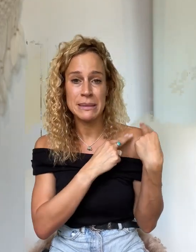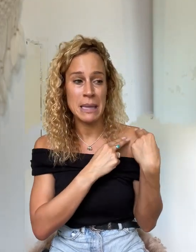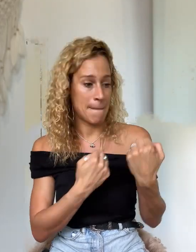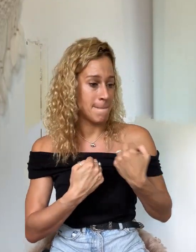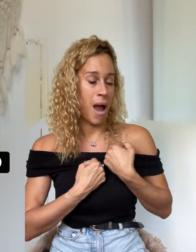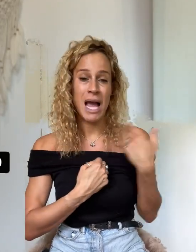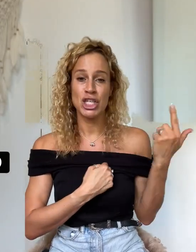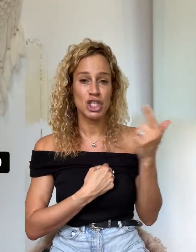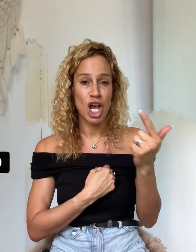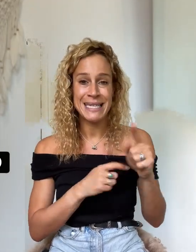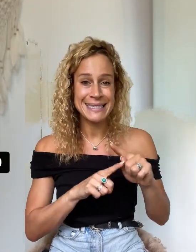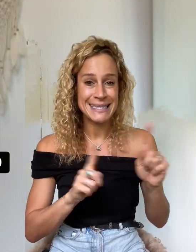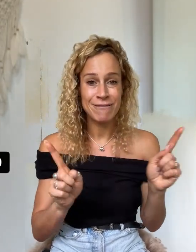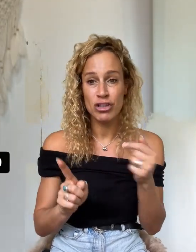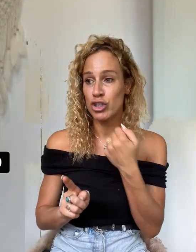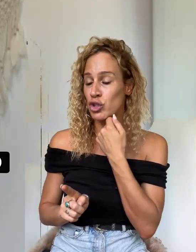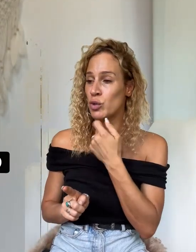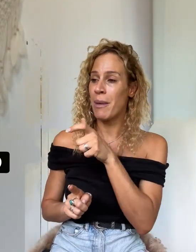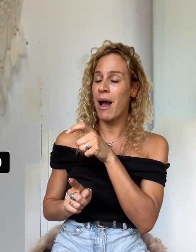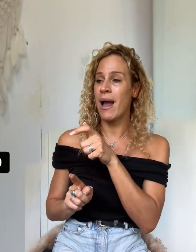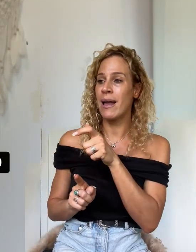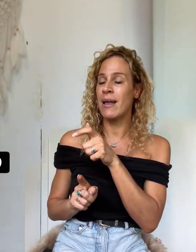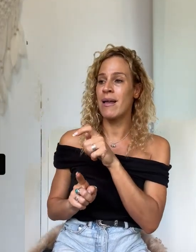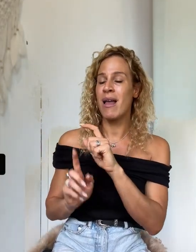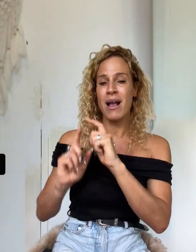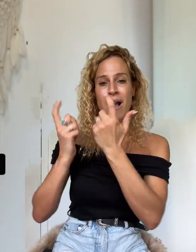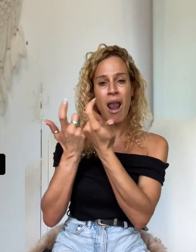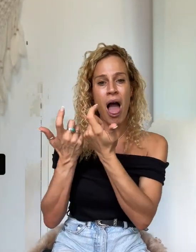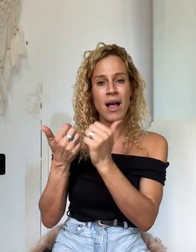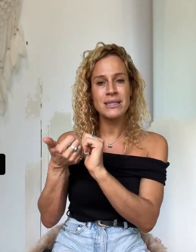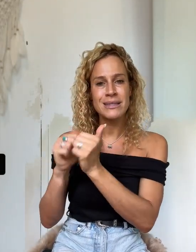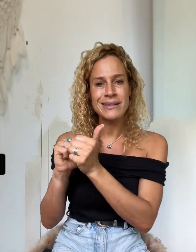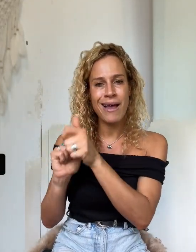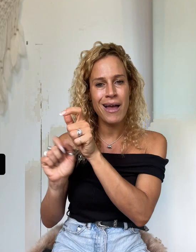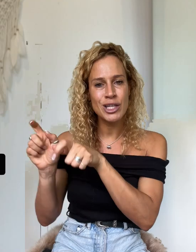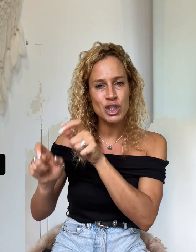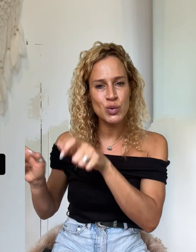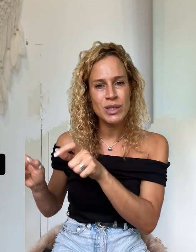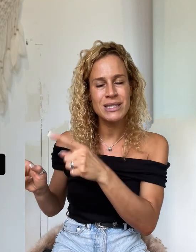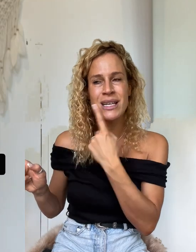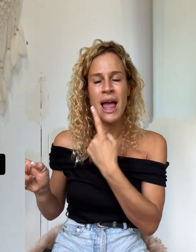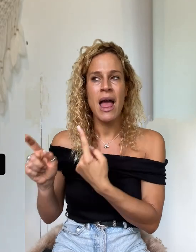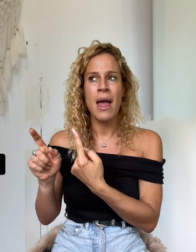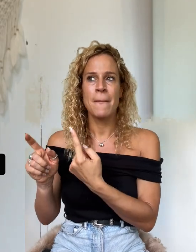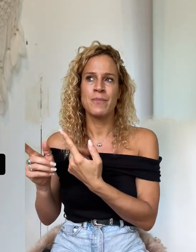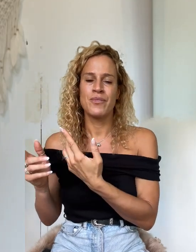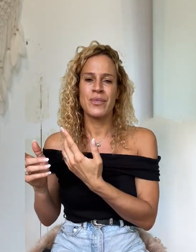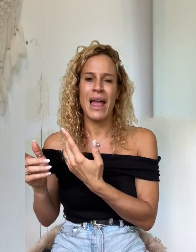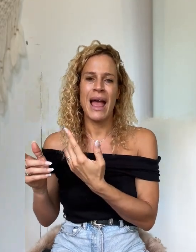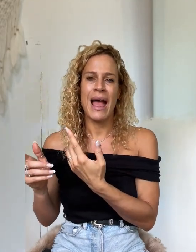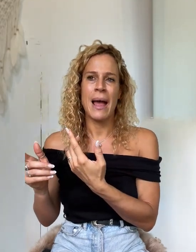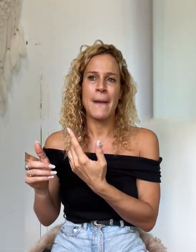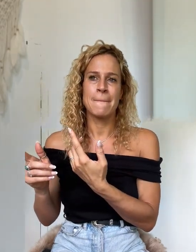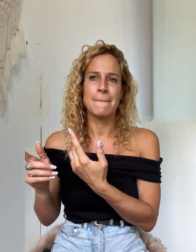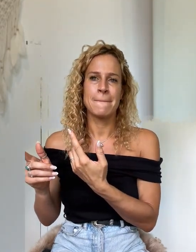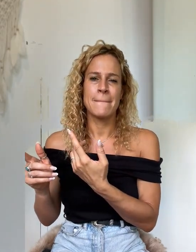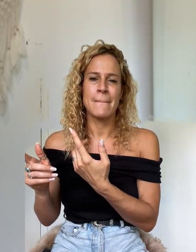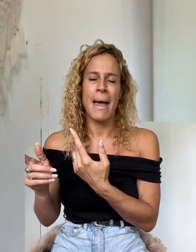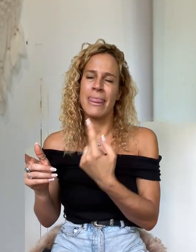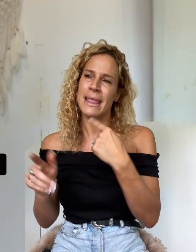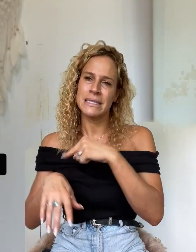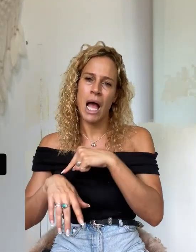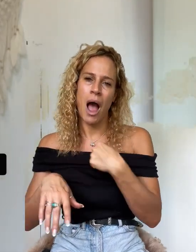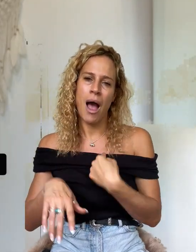and my journey was different to a lot of people in my class. And sometimes they kind of made me feel, at the time I thought it was